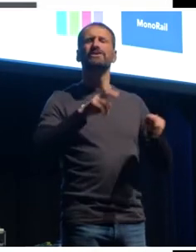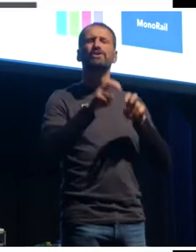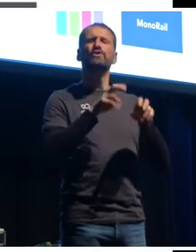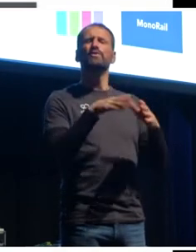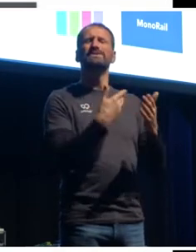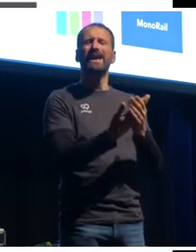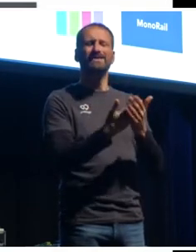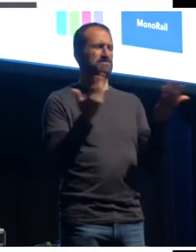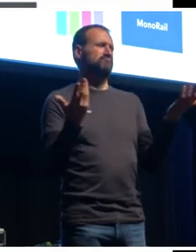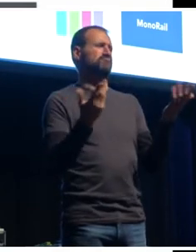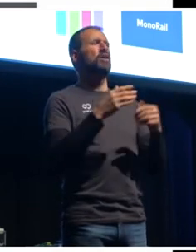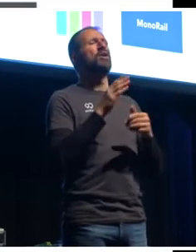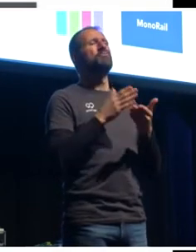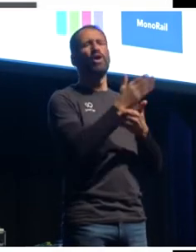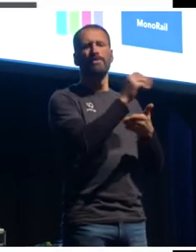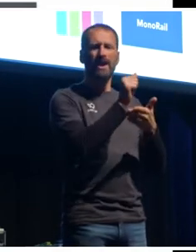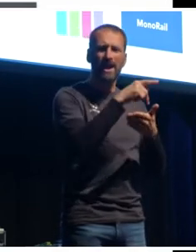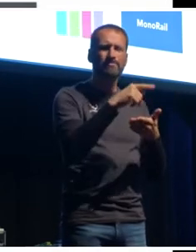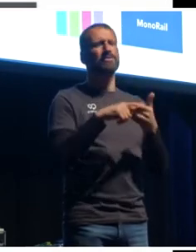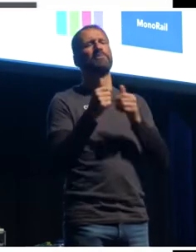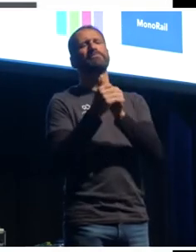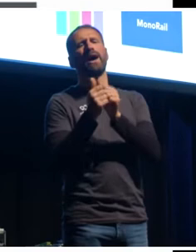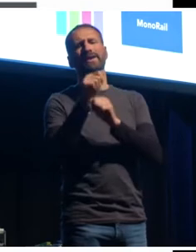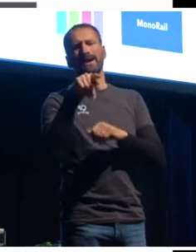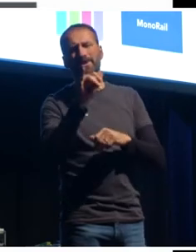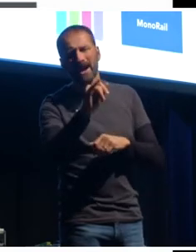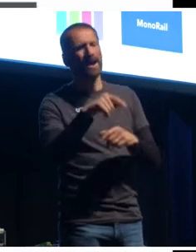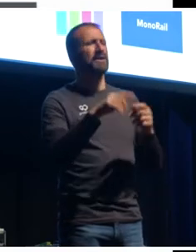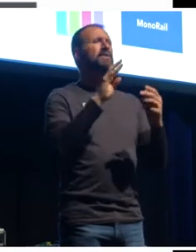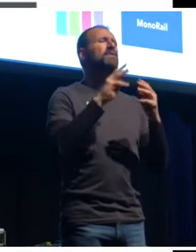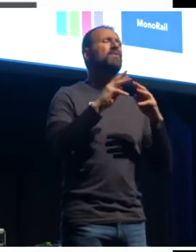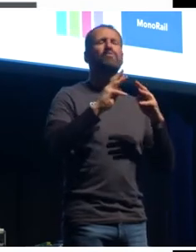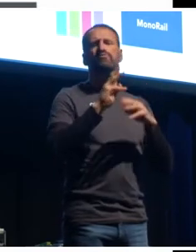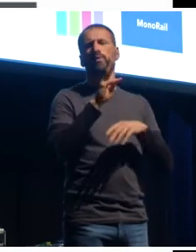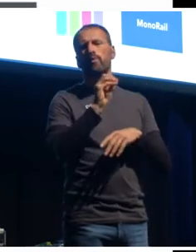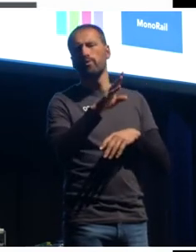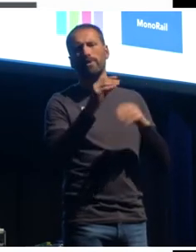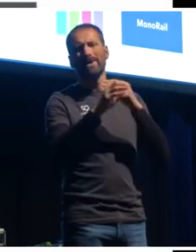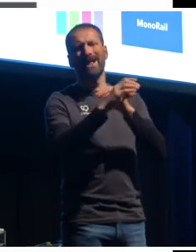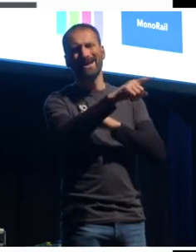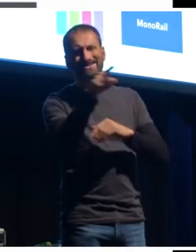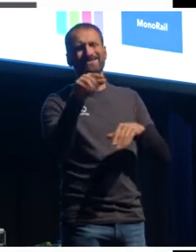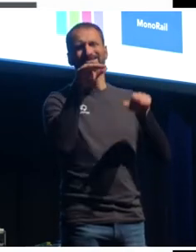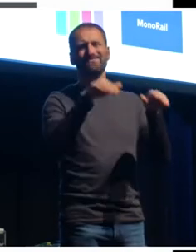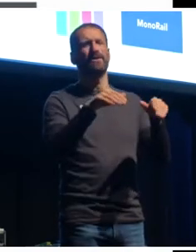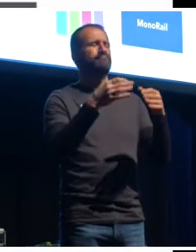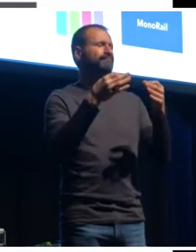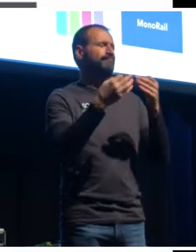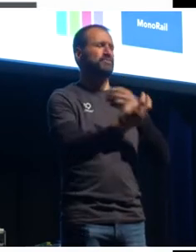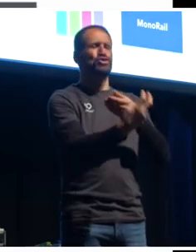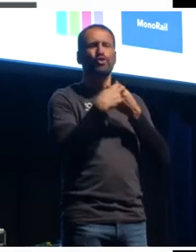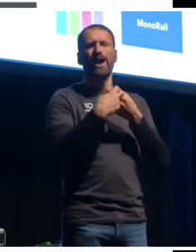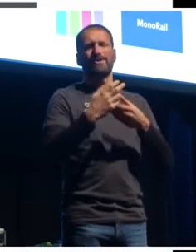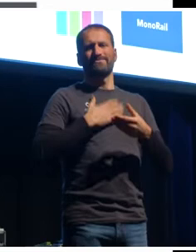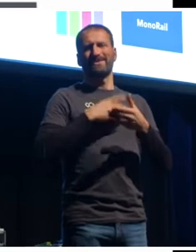and your partner APIs or your web clients just needing different access to the data or different ways